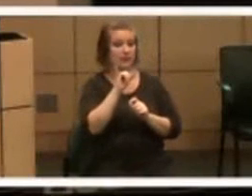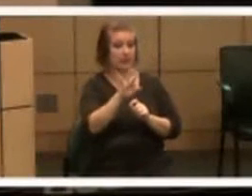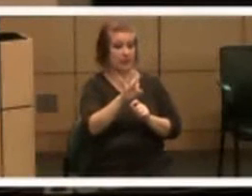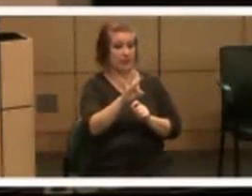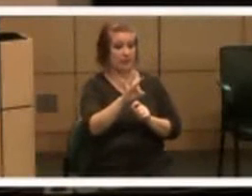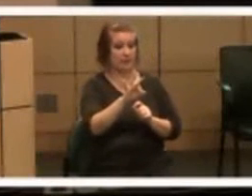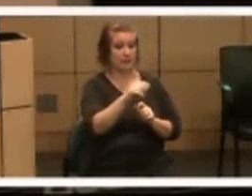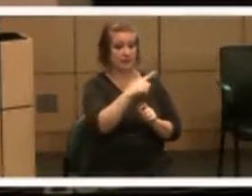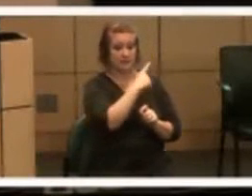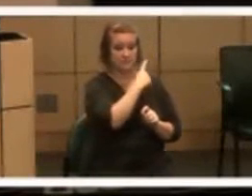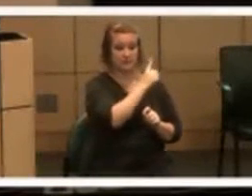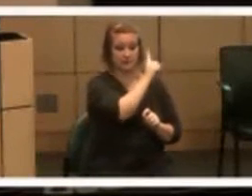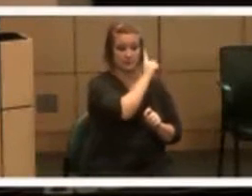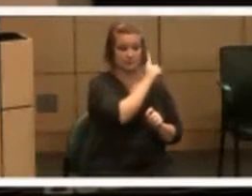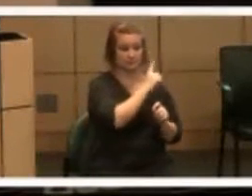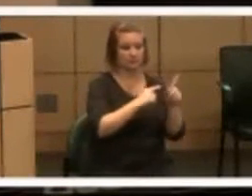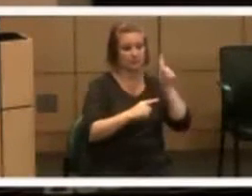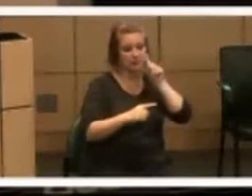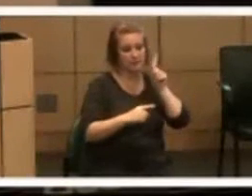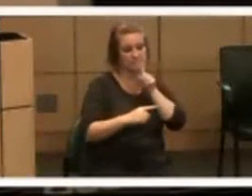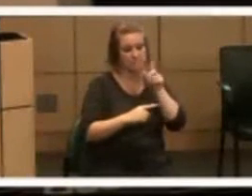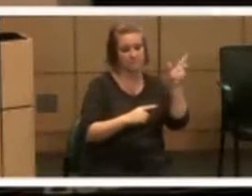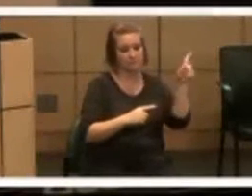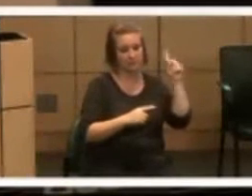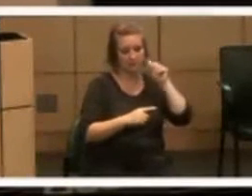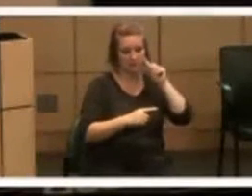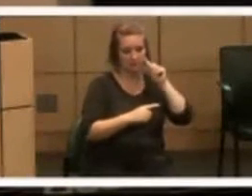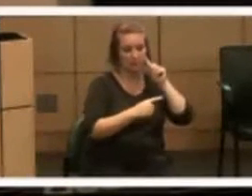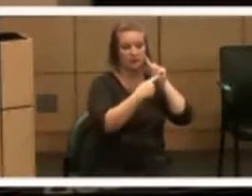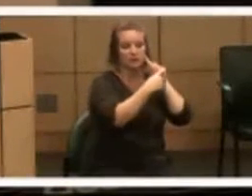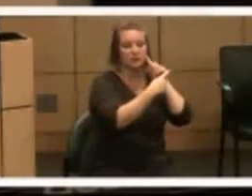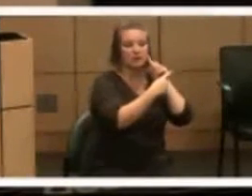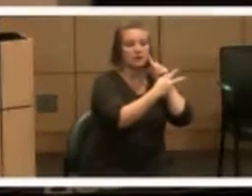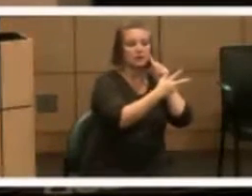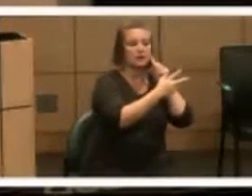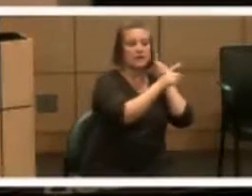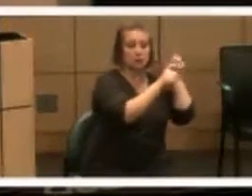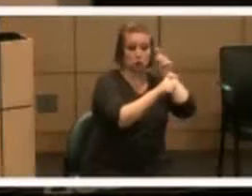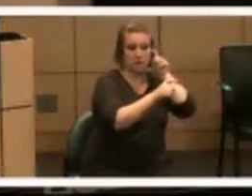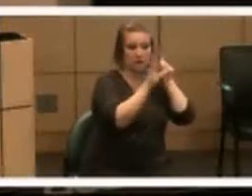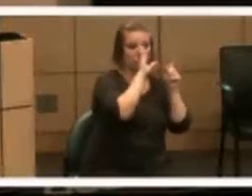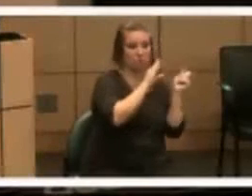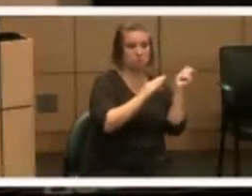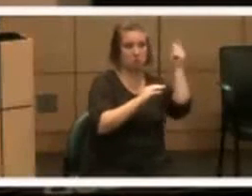ear. Like across? Across, yeah. Mm-hmm. Yeah. I